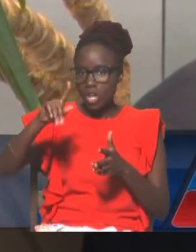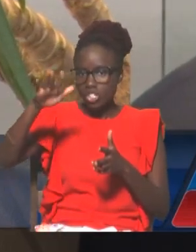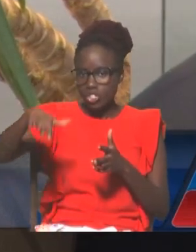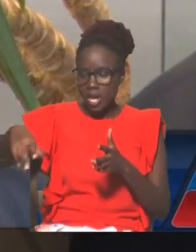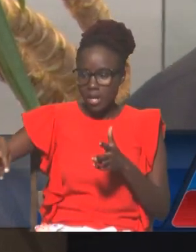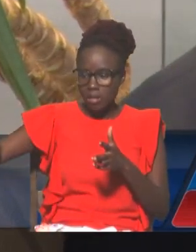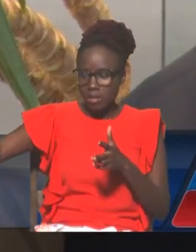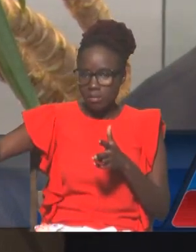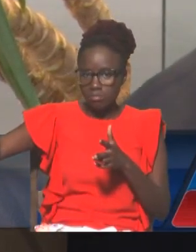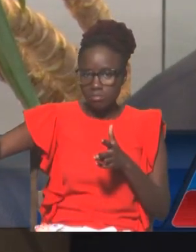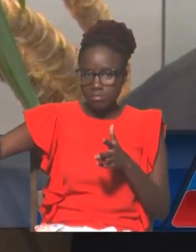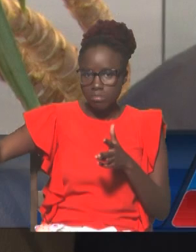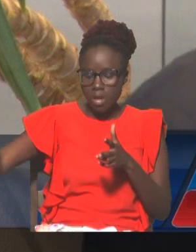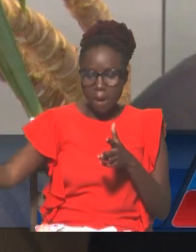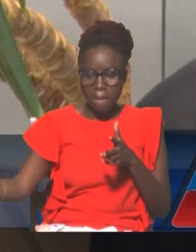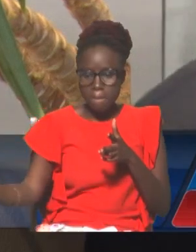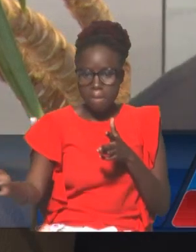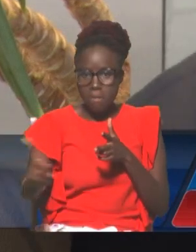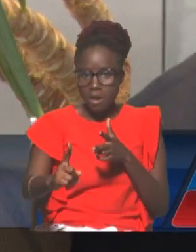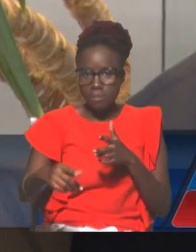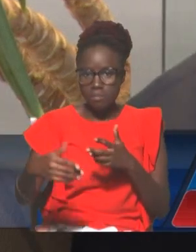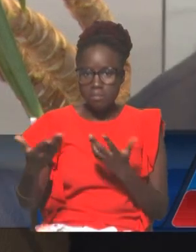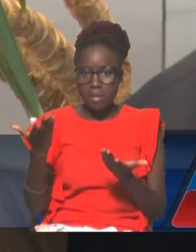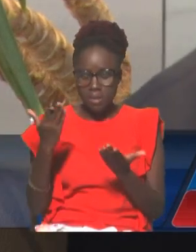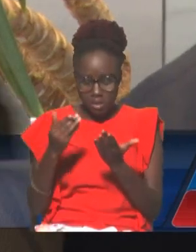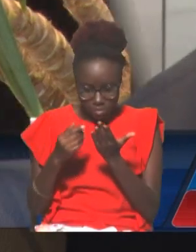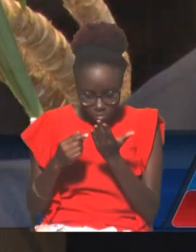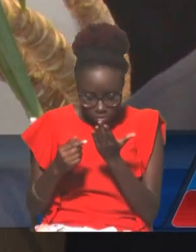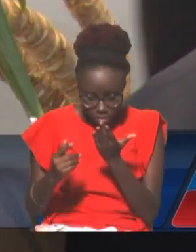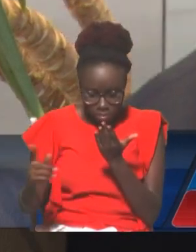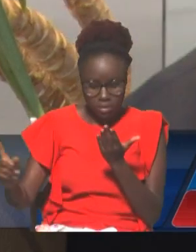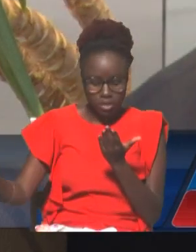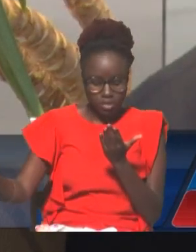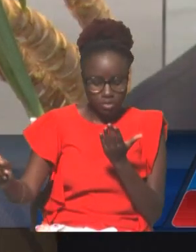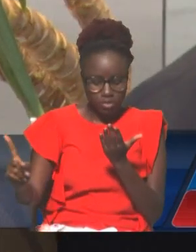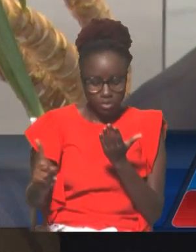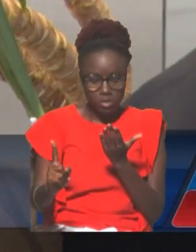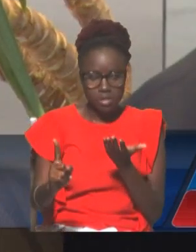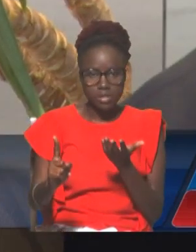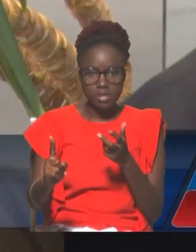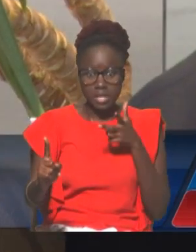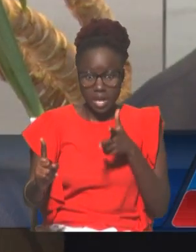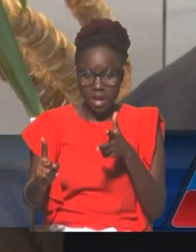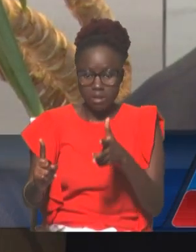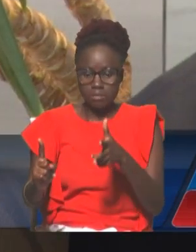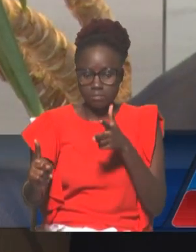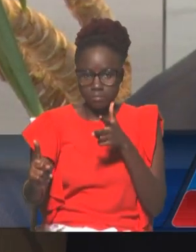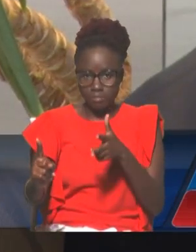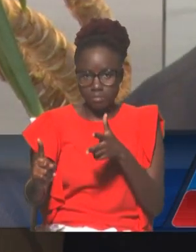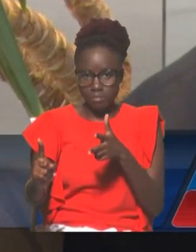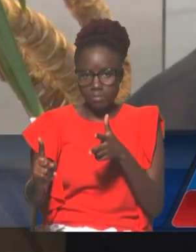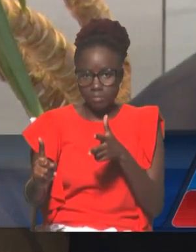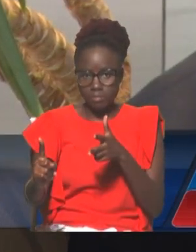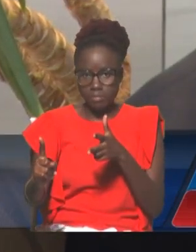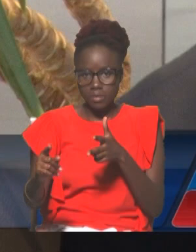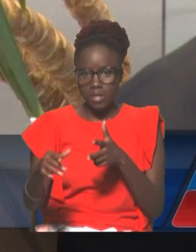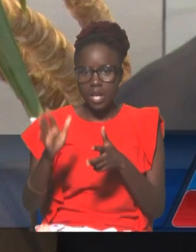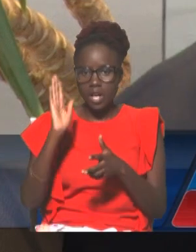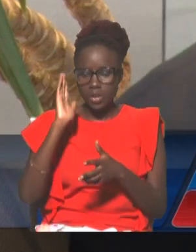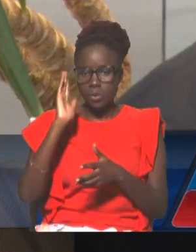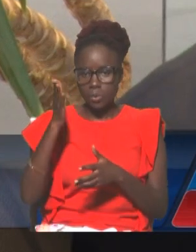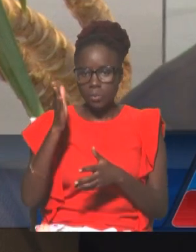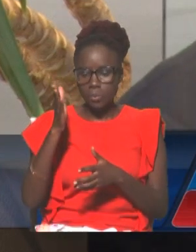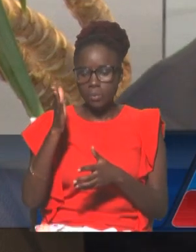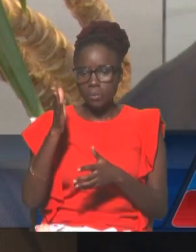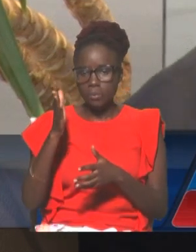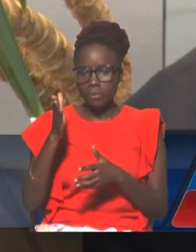they're distracted or they have a tablet or phone in their hand or something, this system is actually going to pick it up and start to sense and anticipate